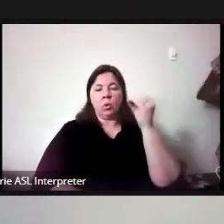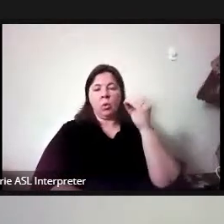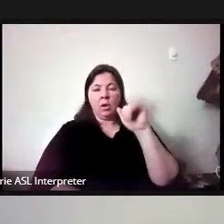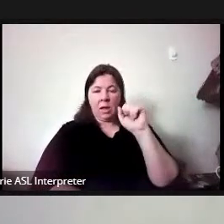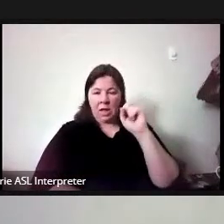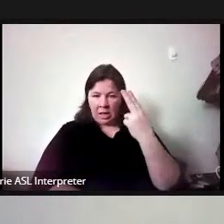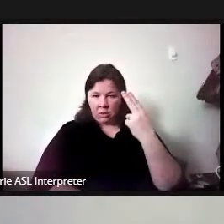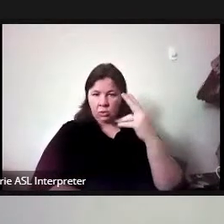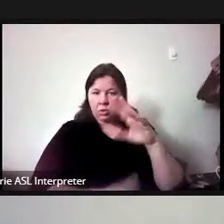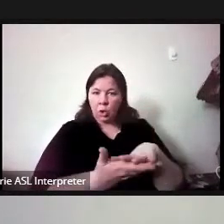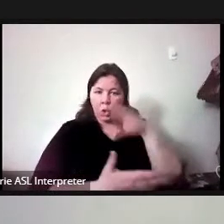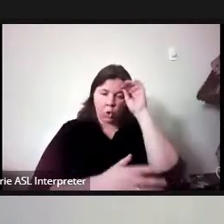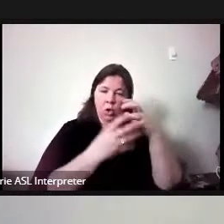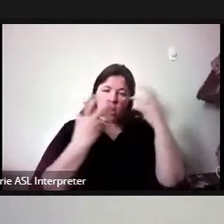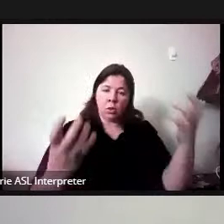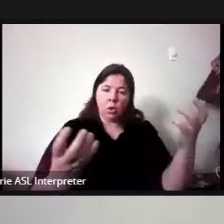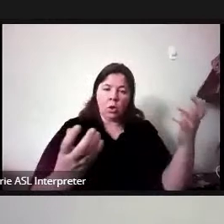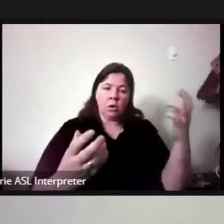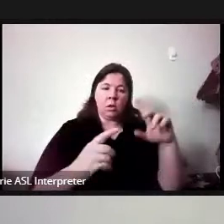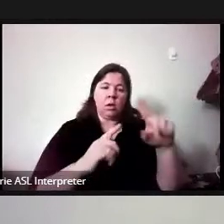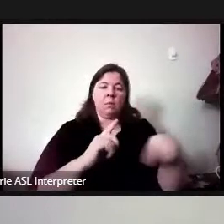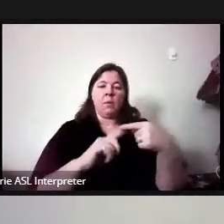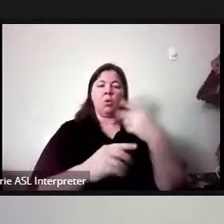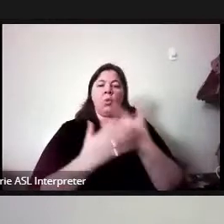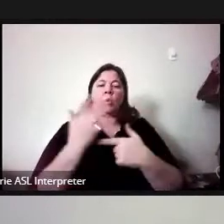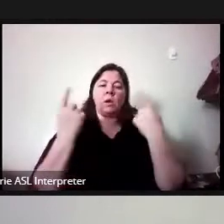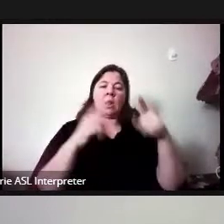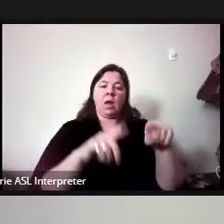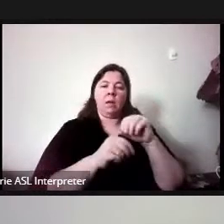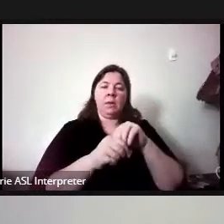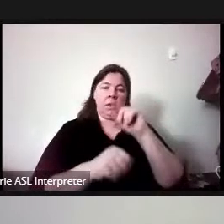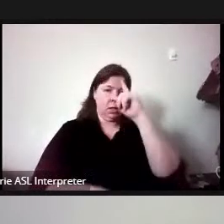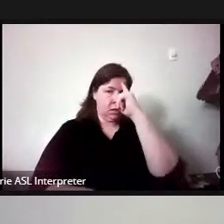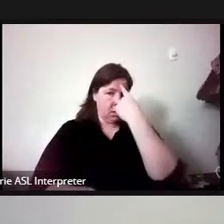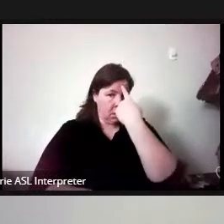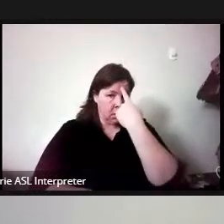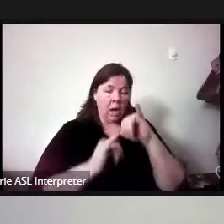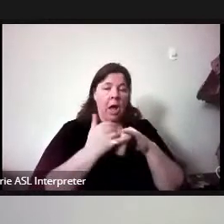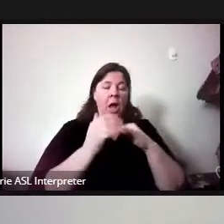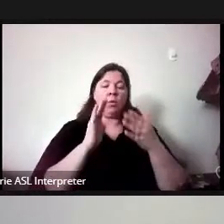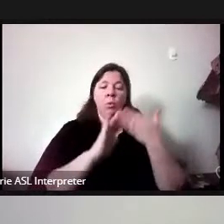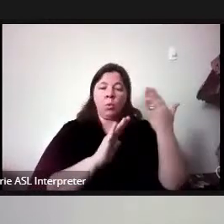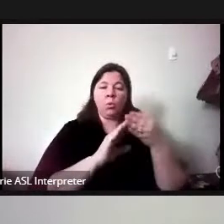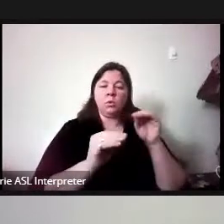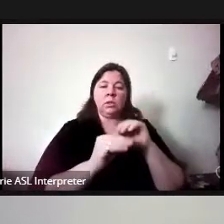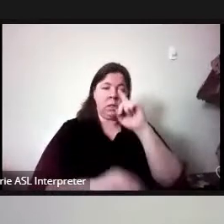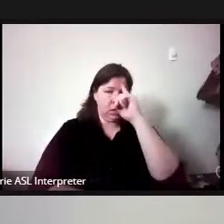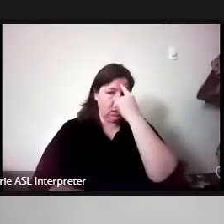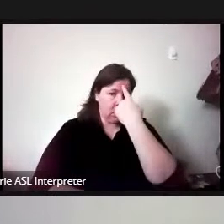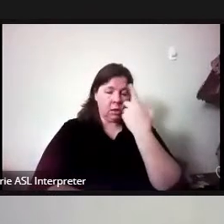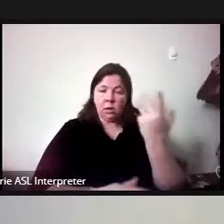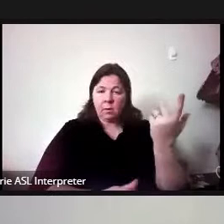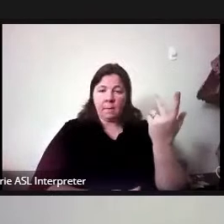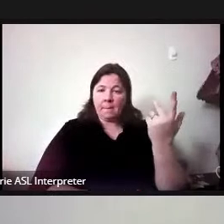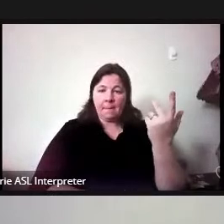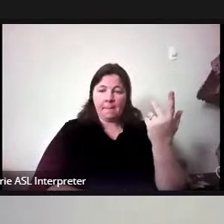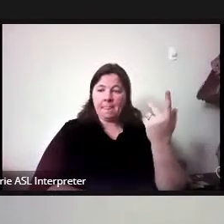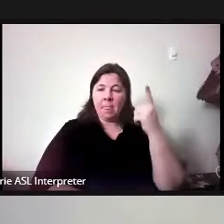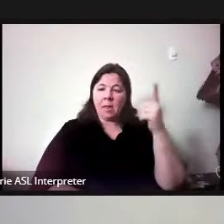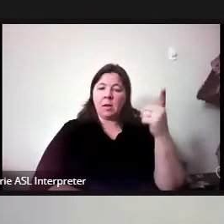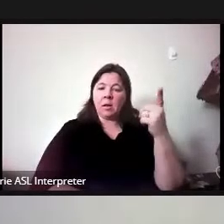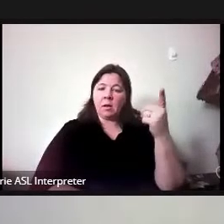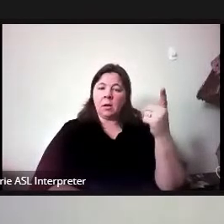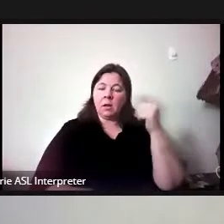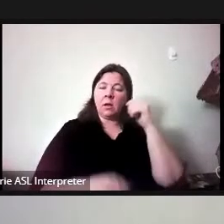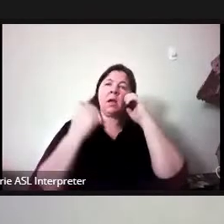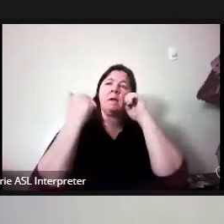like that. So he learned a lot what's happening in India, how the things goes in India. And no doubt he has faced so